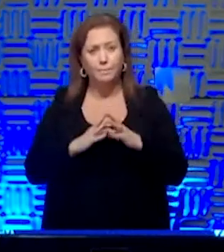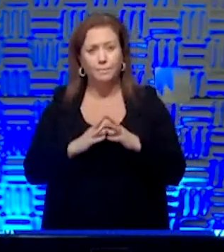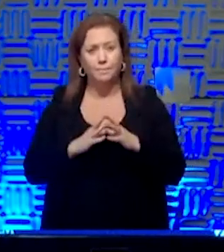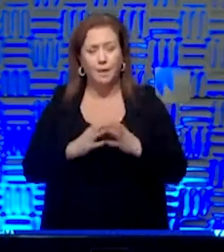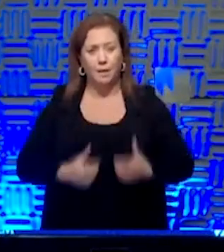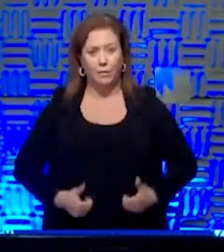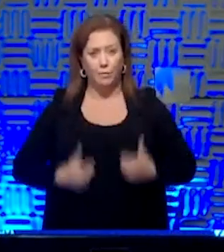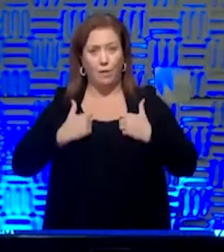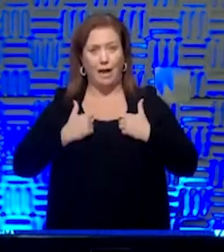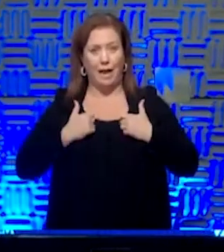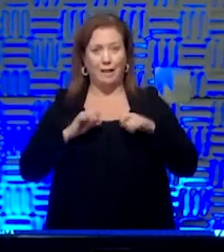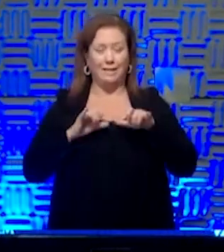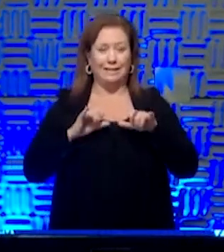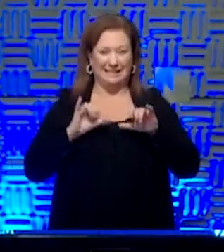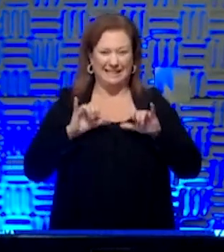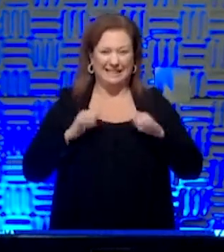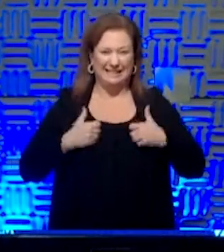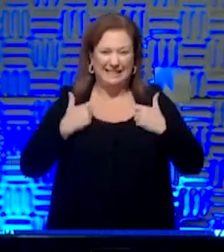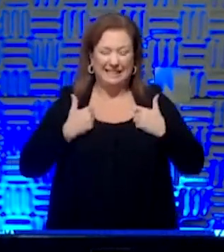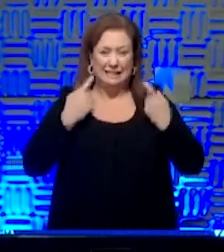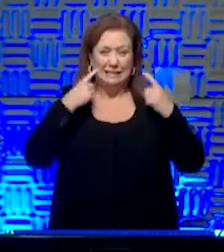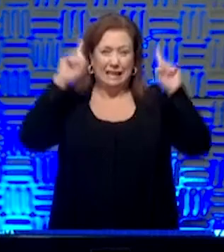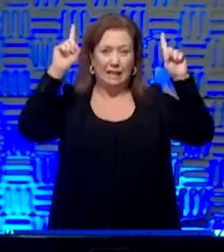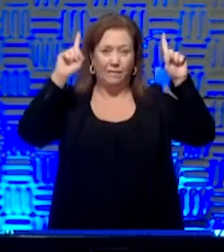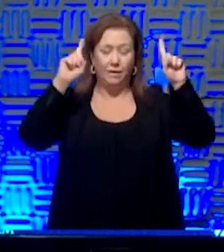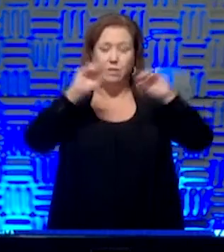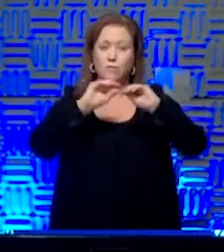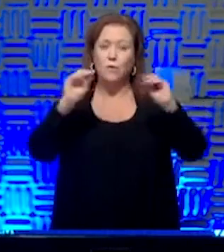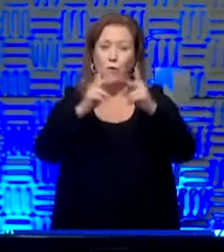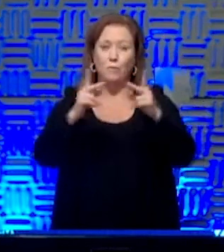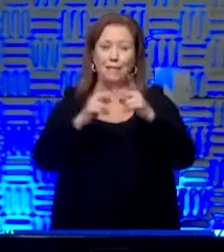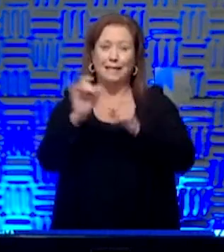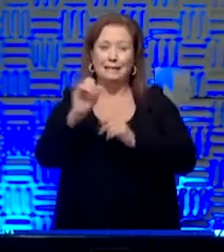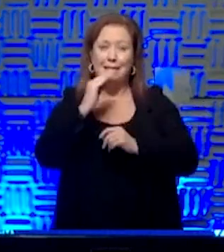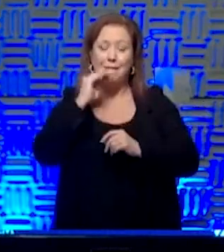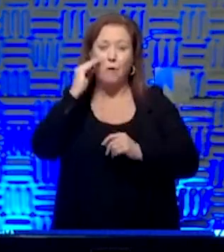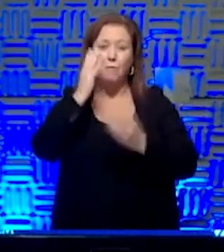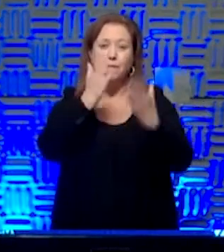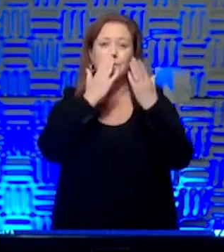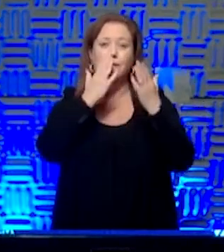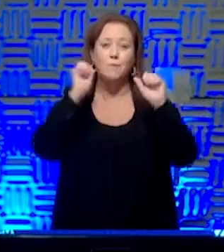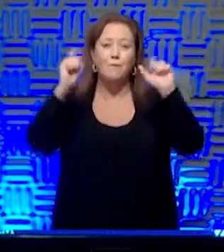Thrive, stay alive, and remember, there's no place like home. Thank you all.